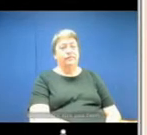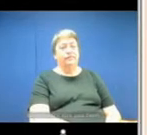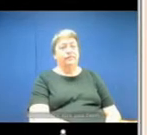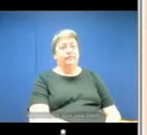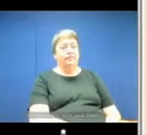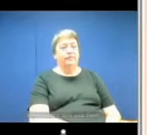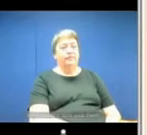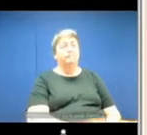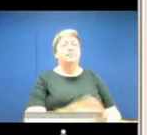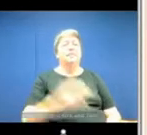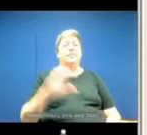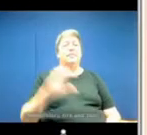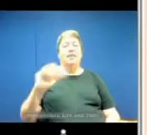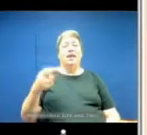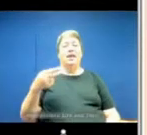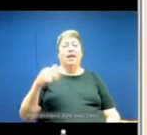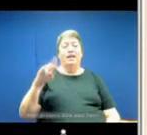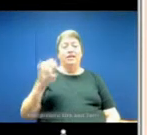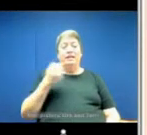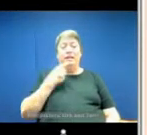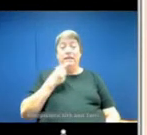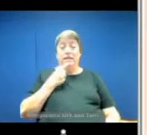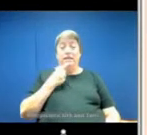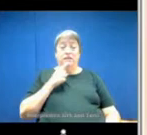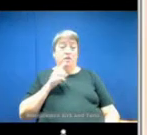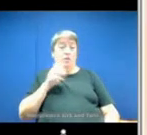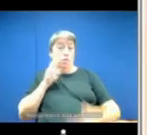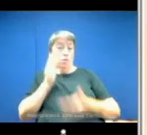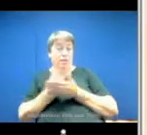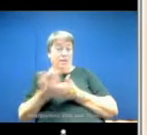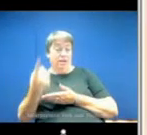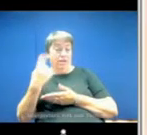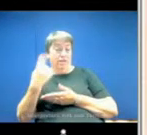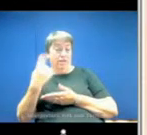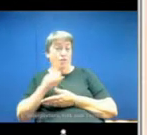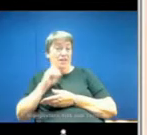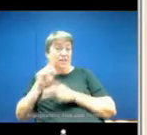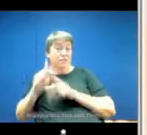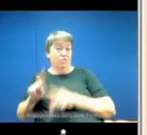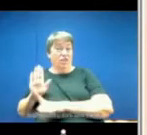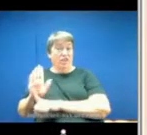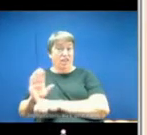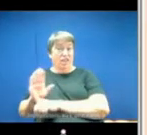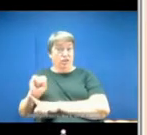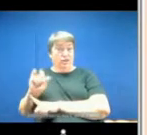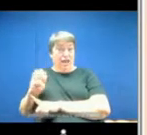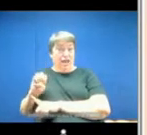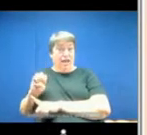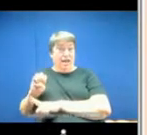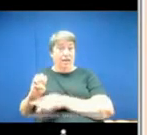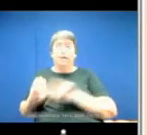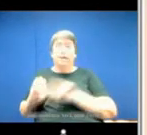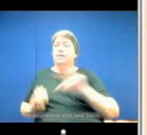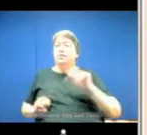Catherine asks, is the witness there for the deaf person's side of the case? No, it's the other side.